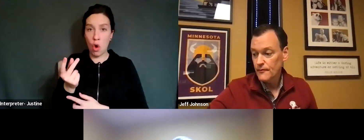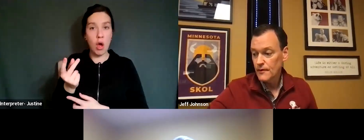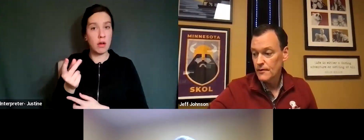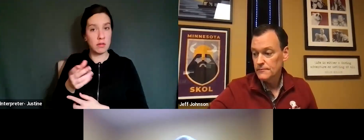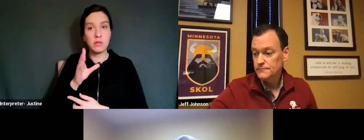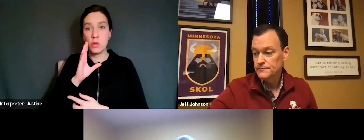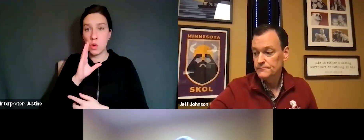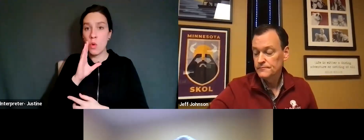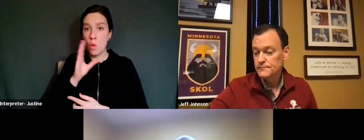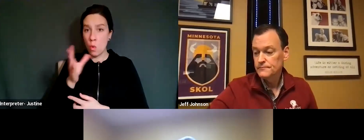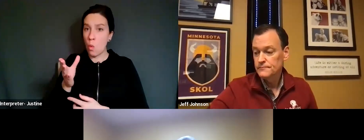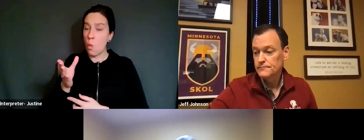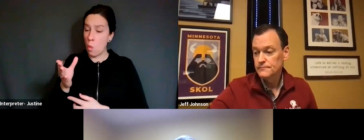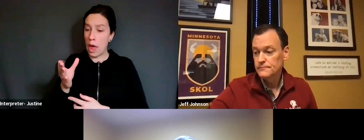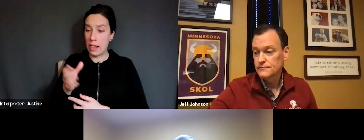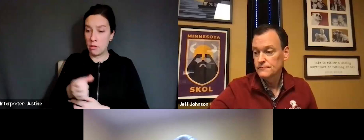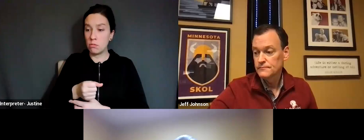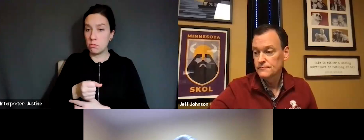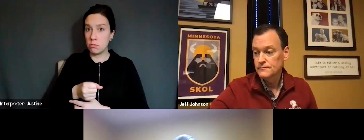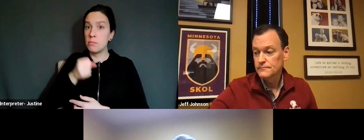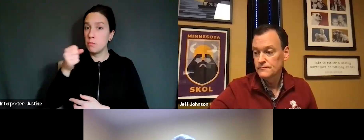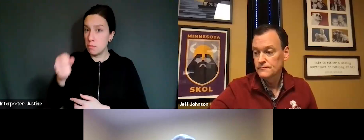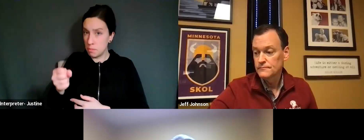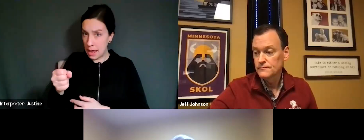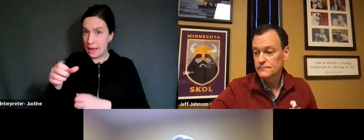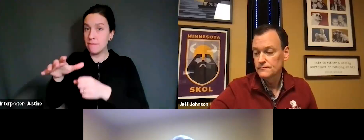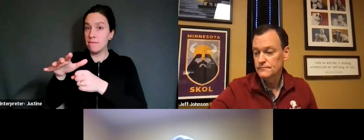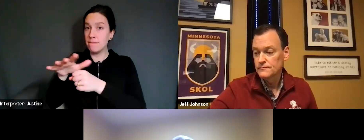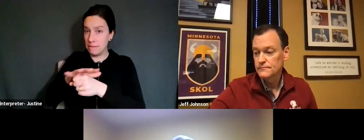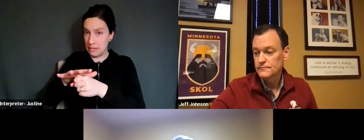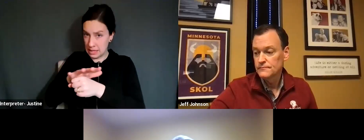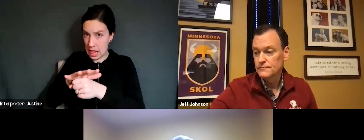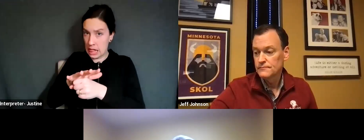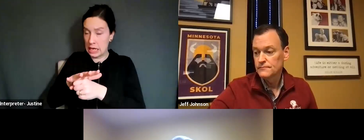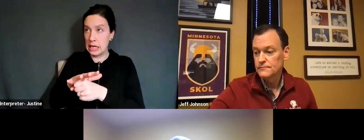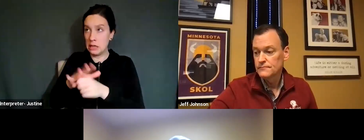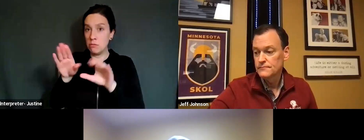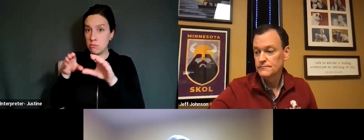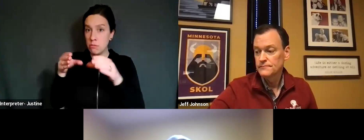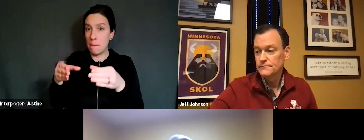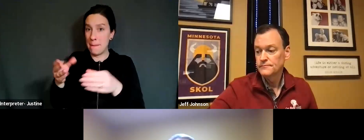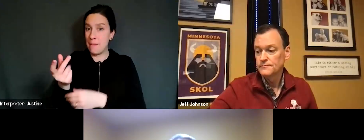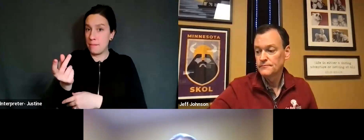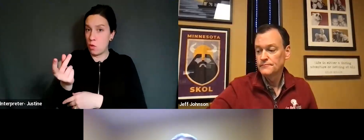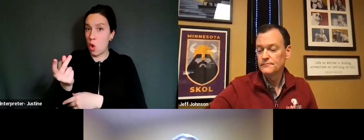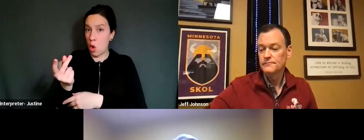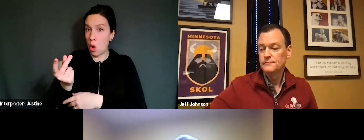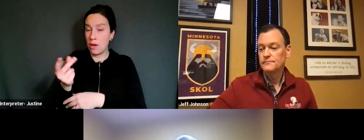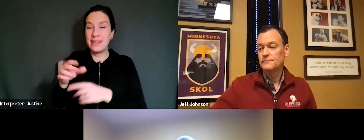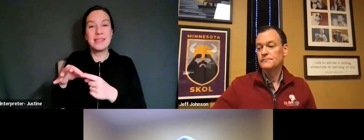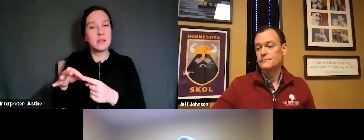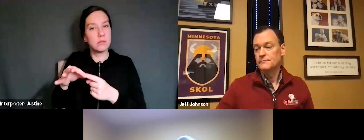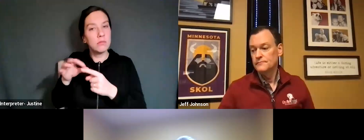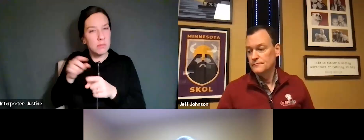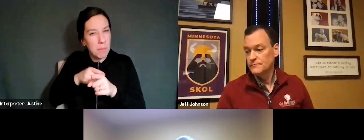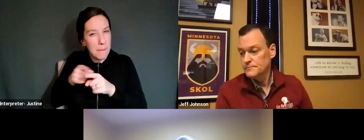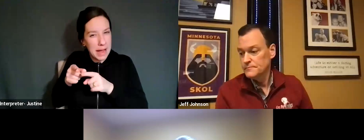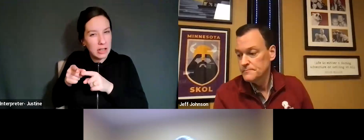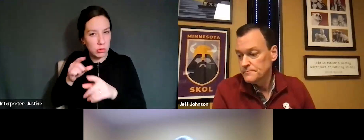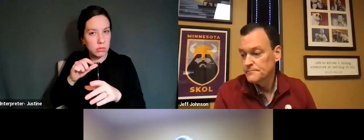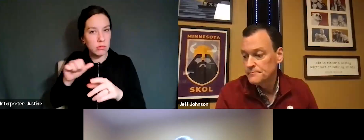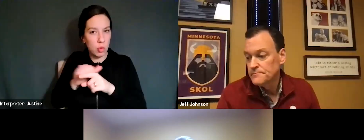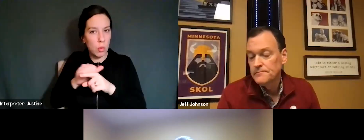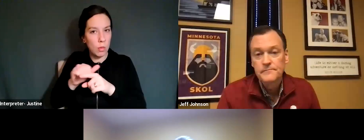determined it's going to be placed as, say, a facility-based service dog, the specialized training would then happen.